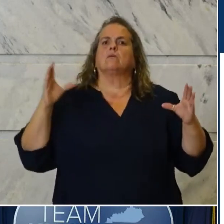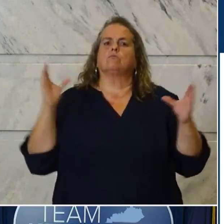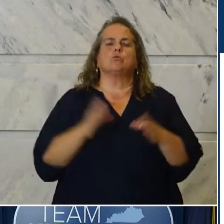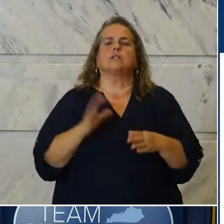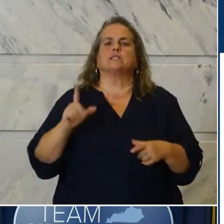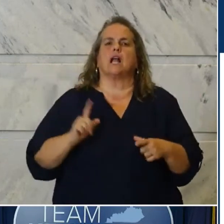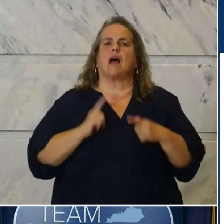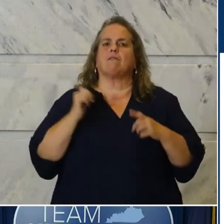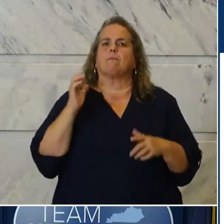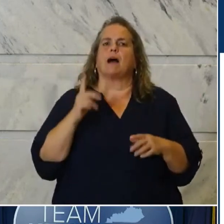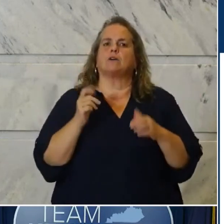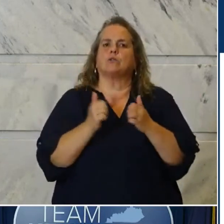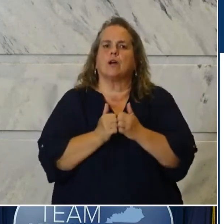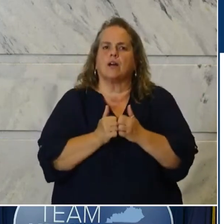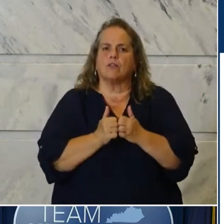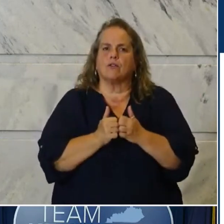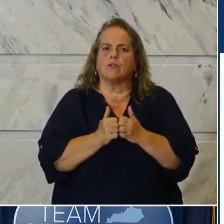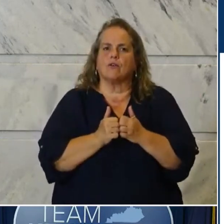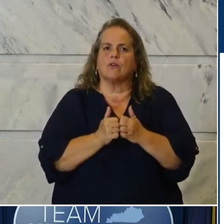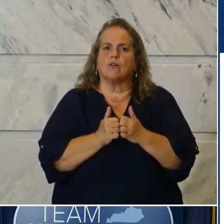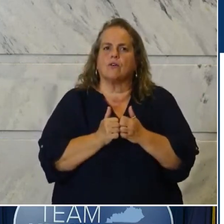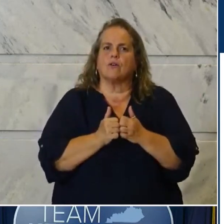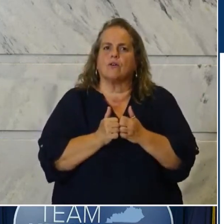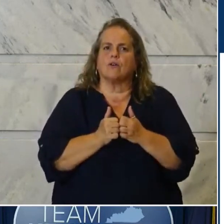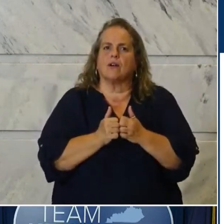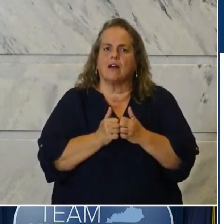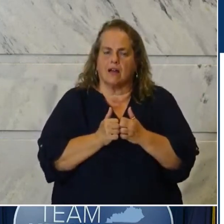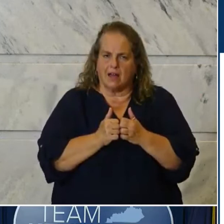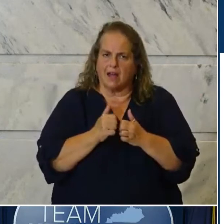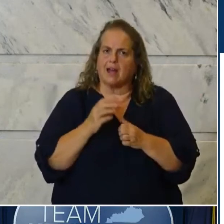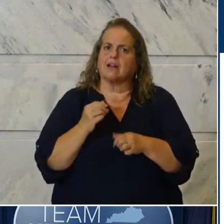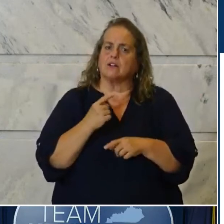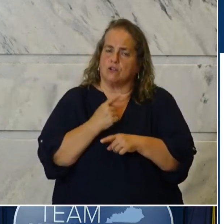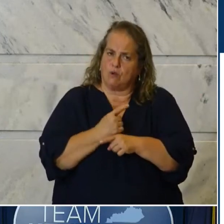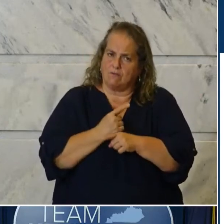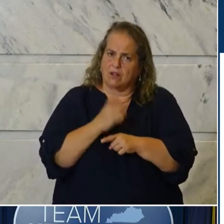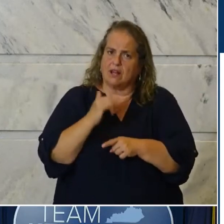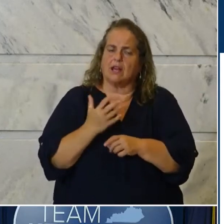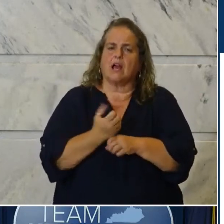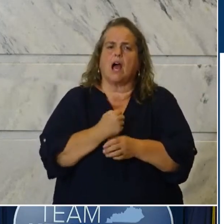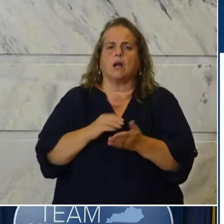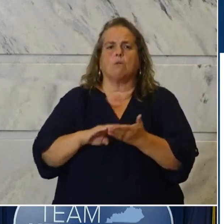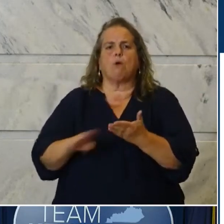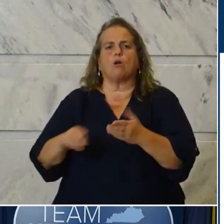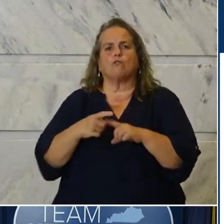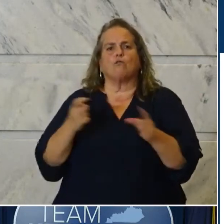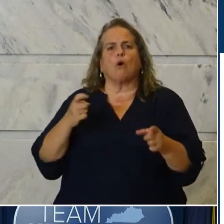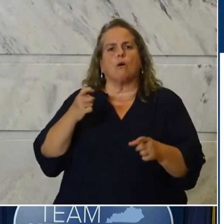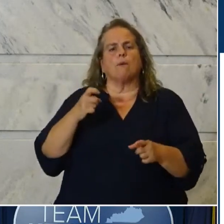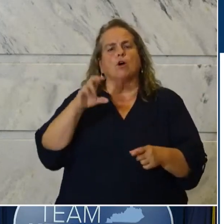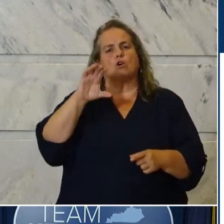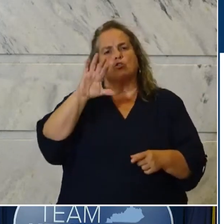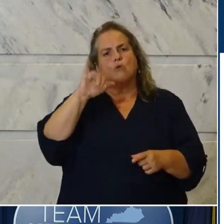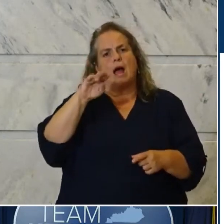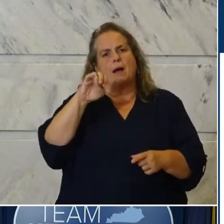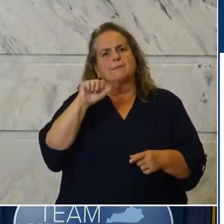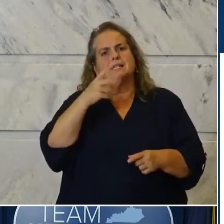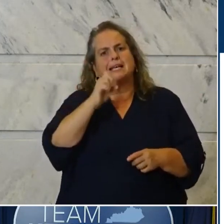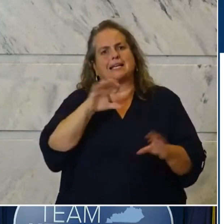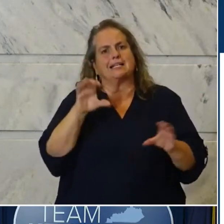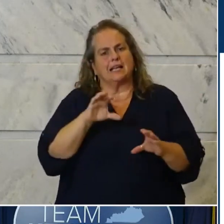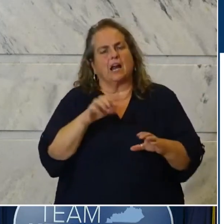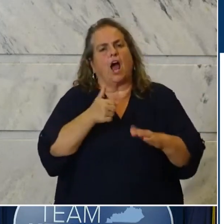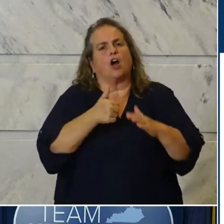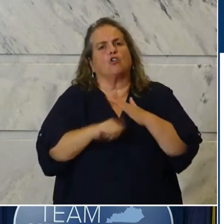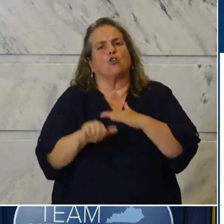even rightfully getting a pardon for crimes that he committed while under the influence, under